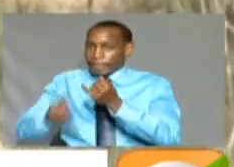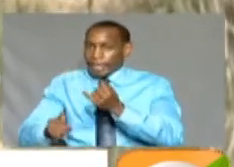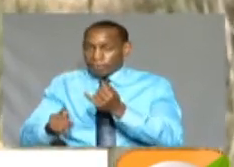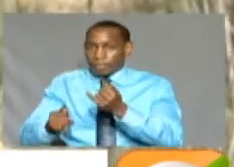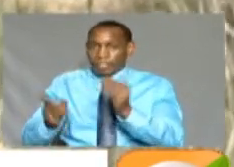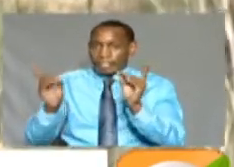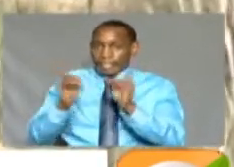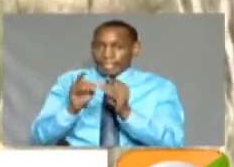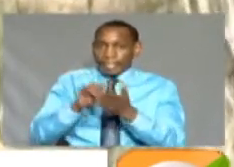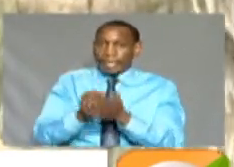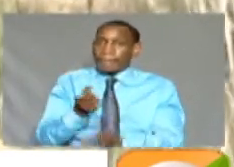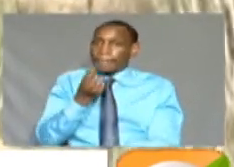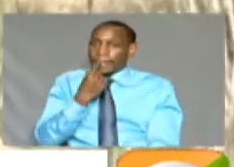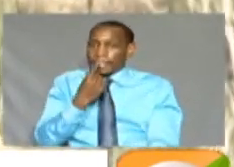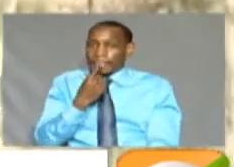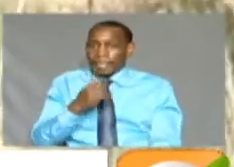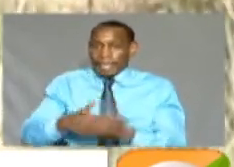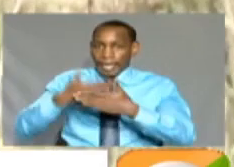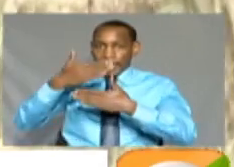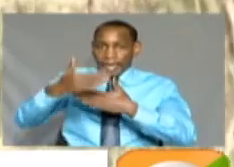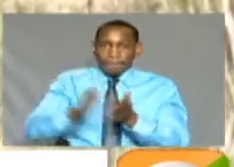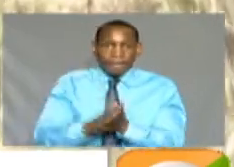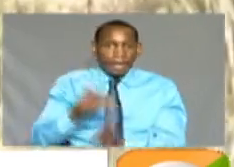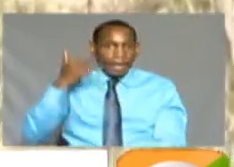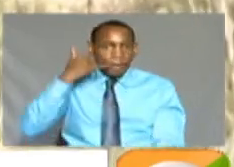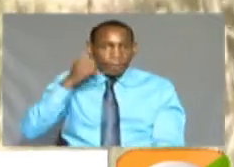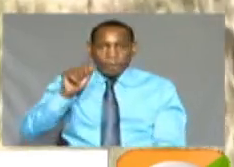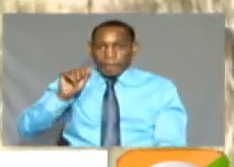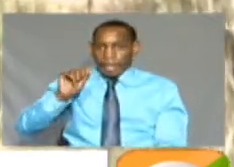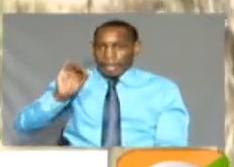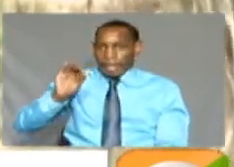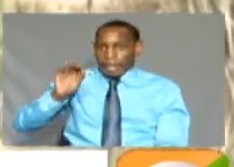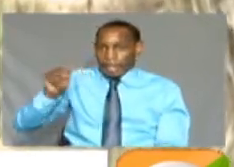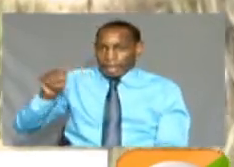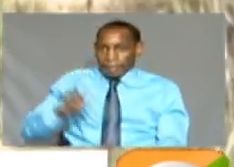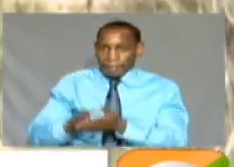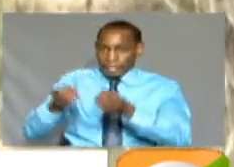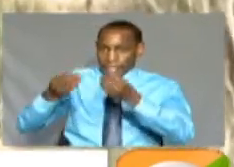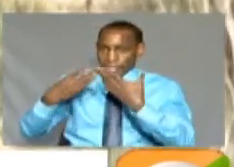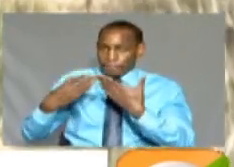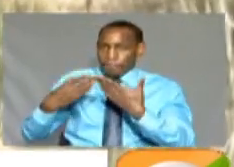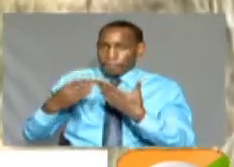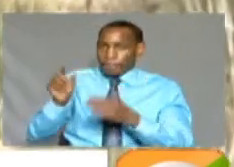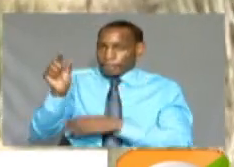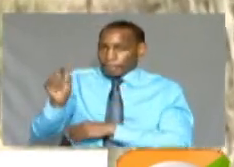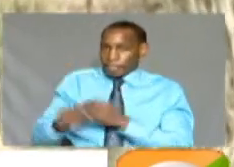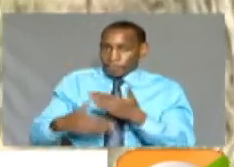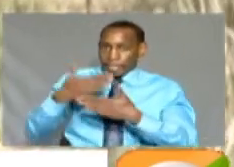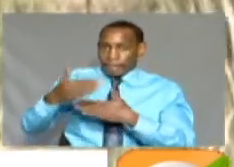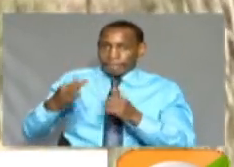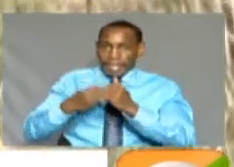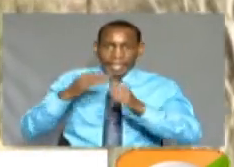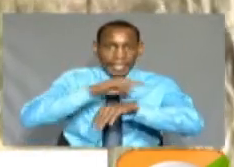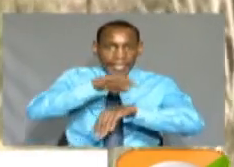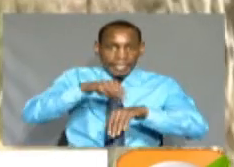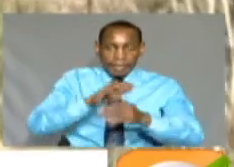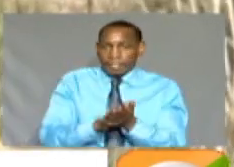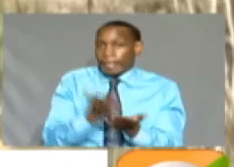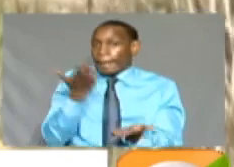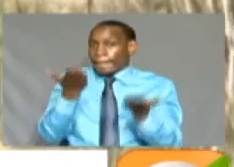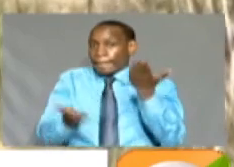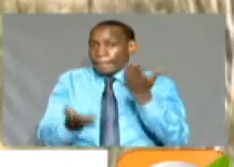take the medicine. After that, the mobile application is supposed to be reminding the person after every 8 hours or let's